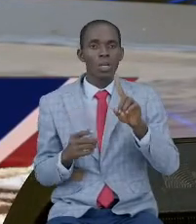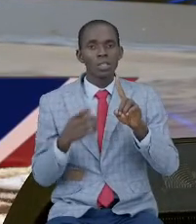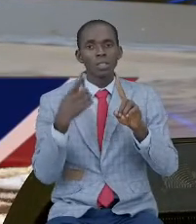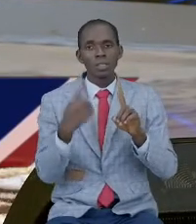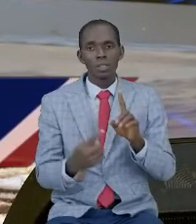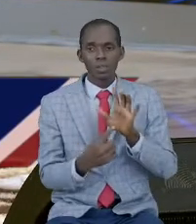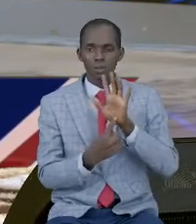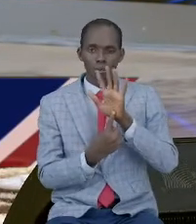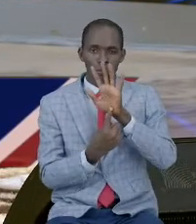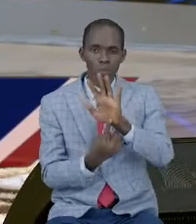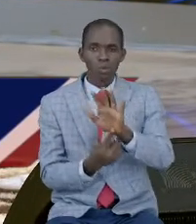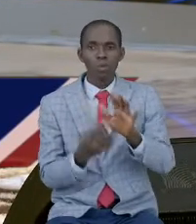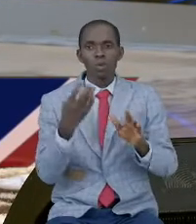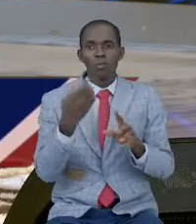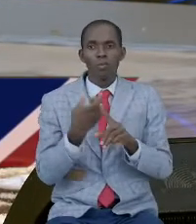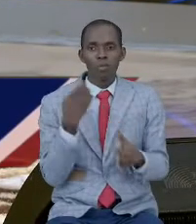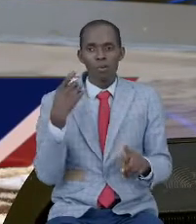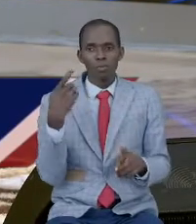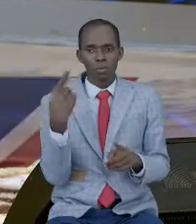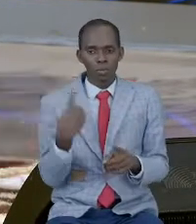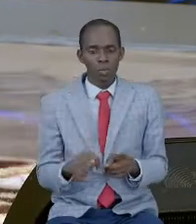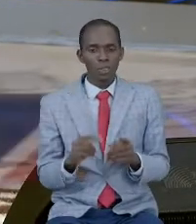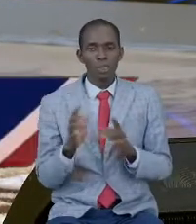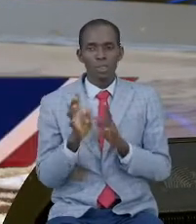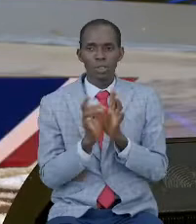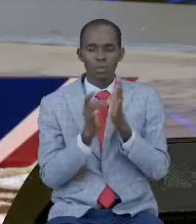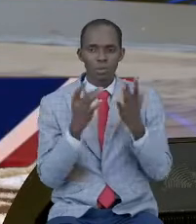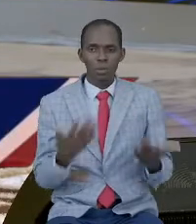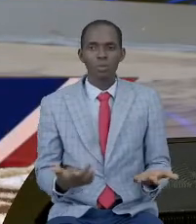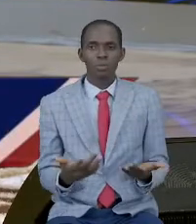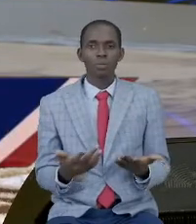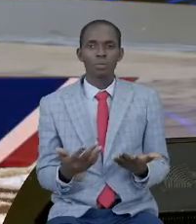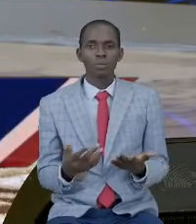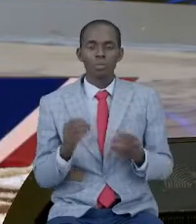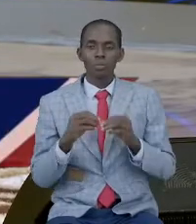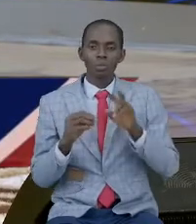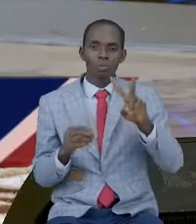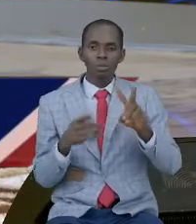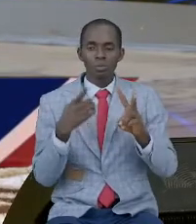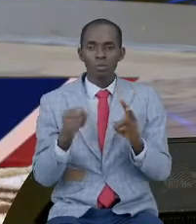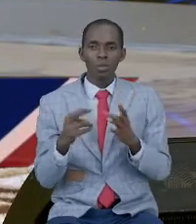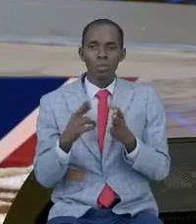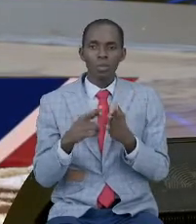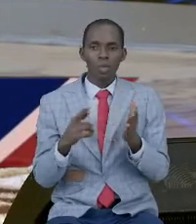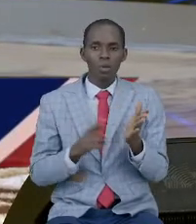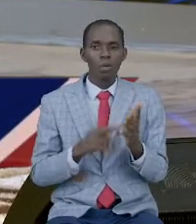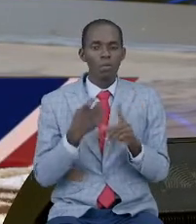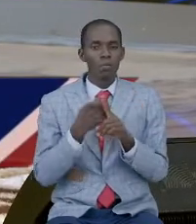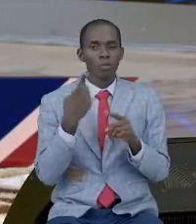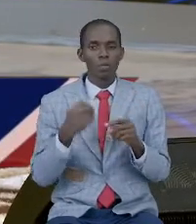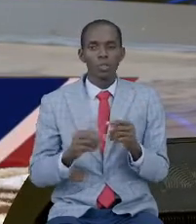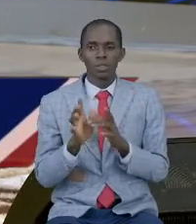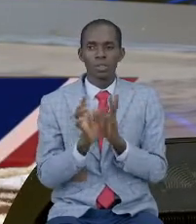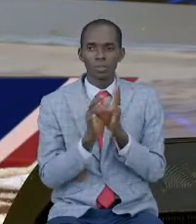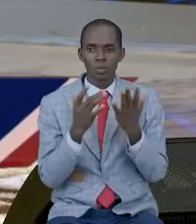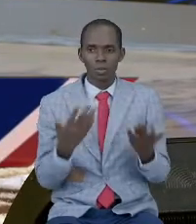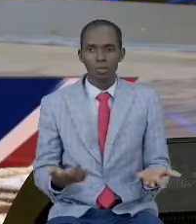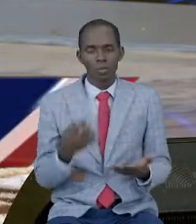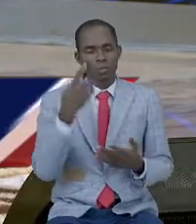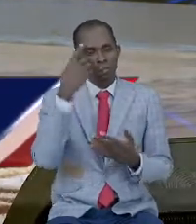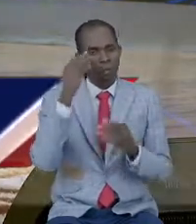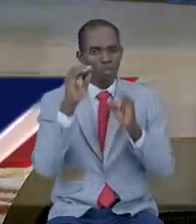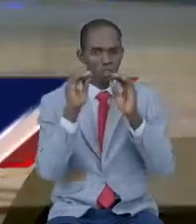truth. Number two, record from the scripture for teaching. It is the record of